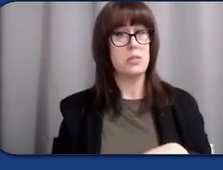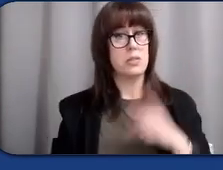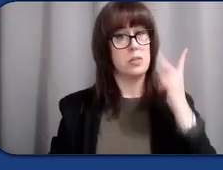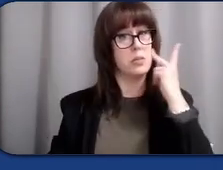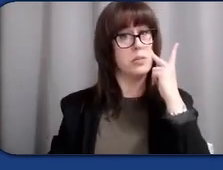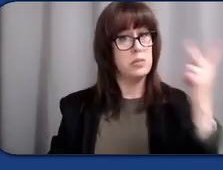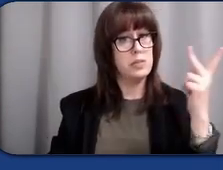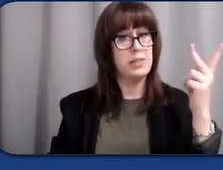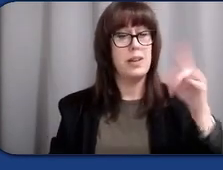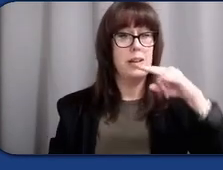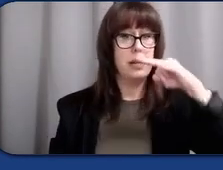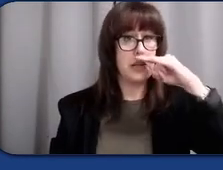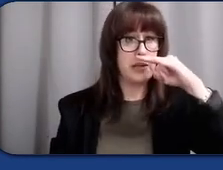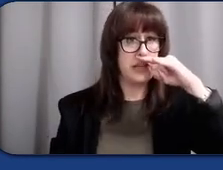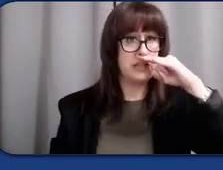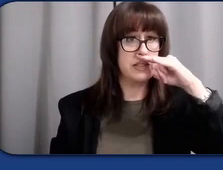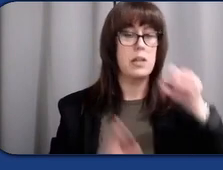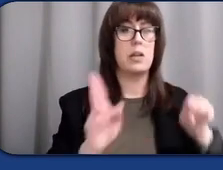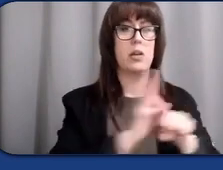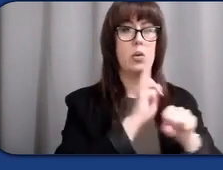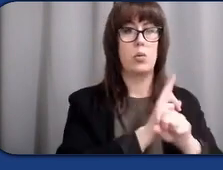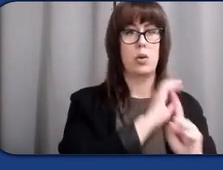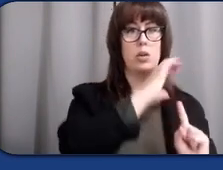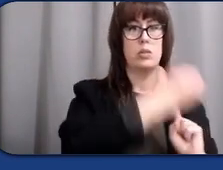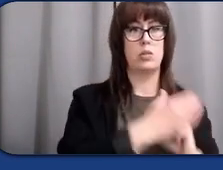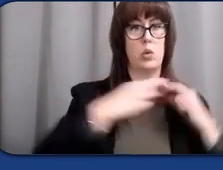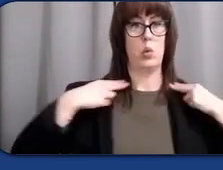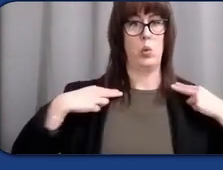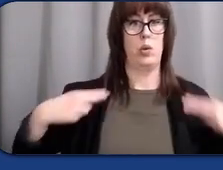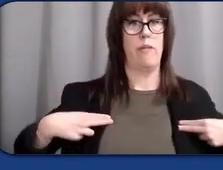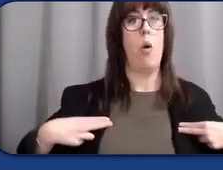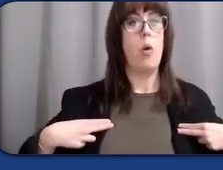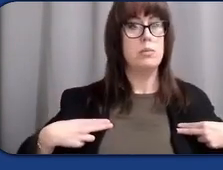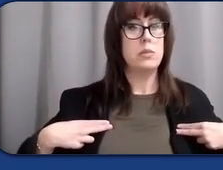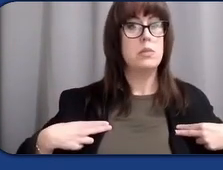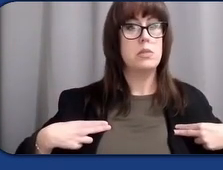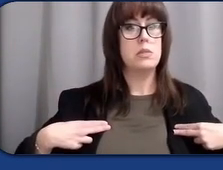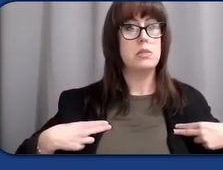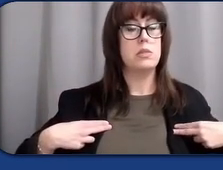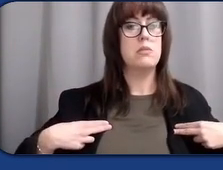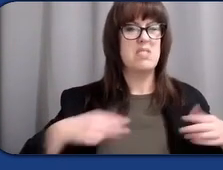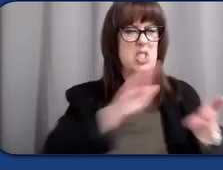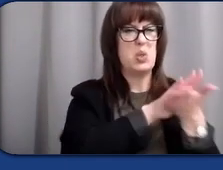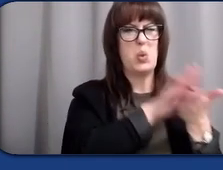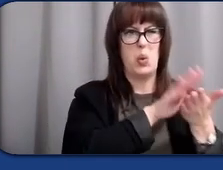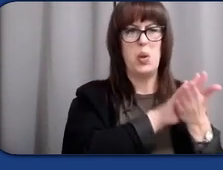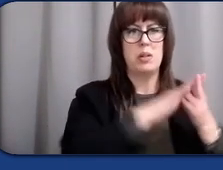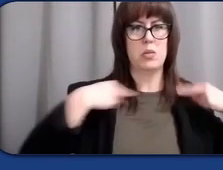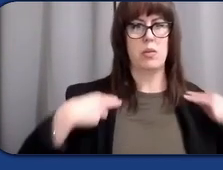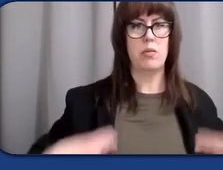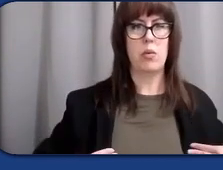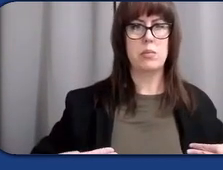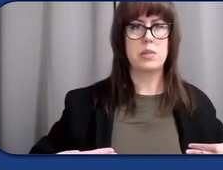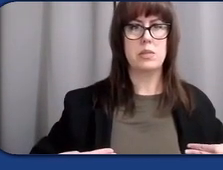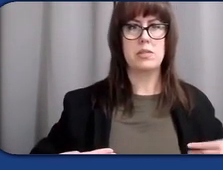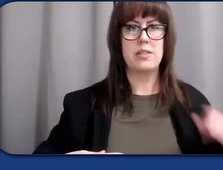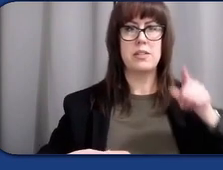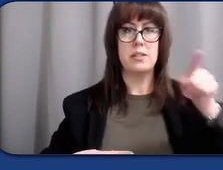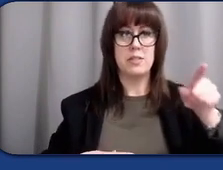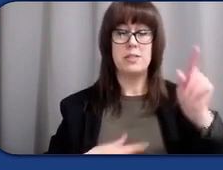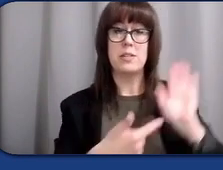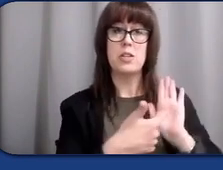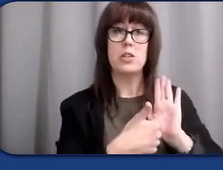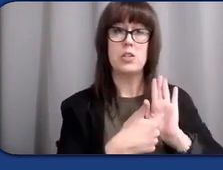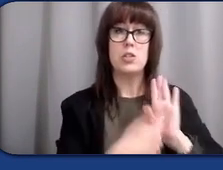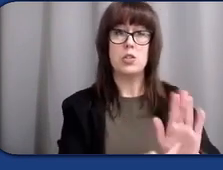who wear army uniforms, and you see kids who wear school uniforms. And so this shows the two distinct